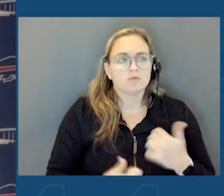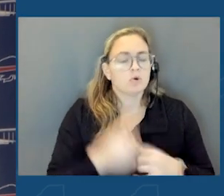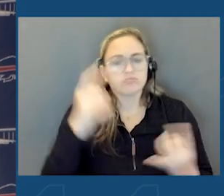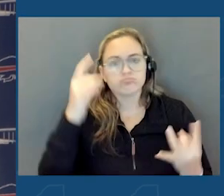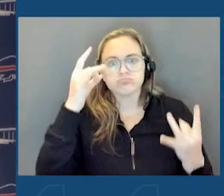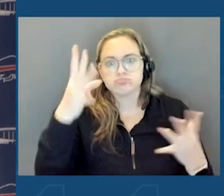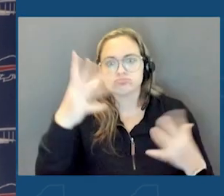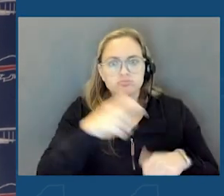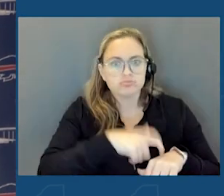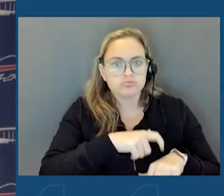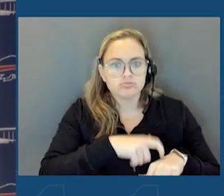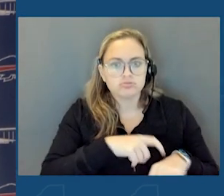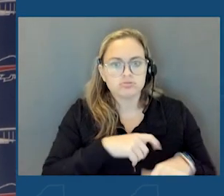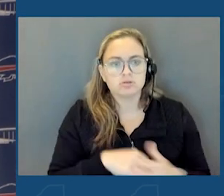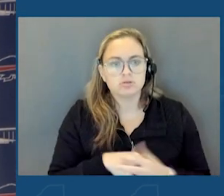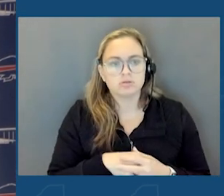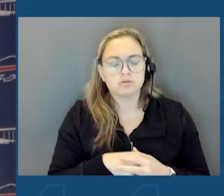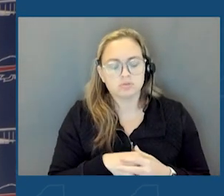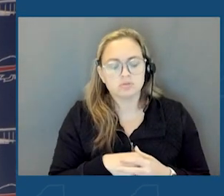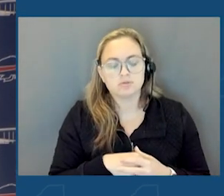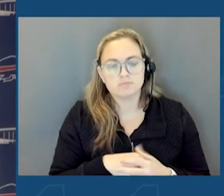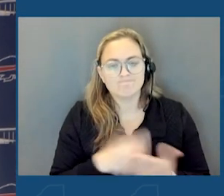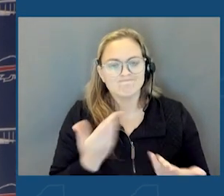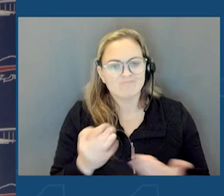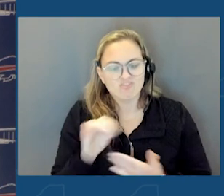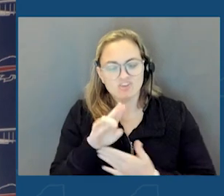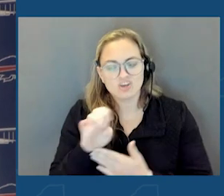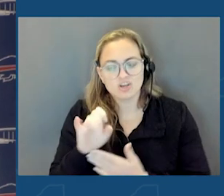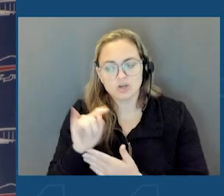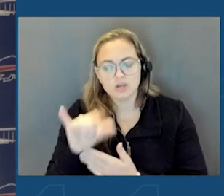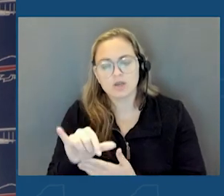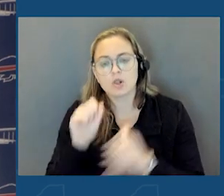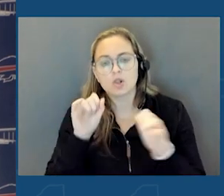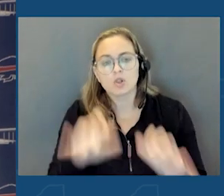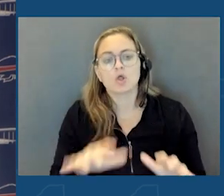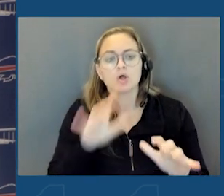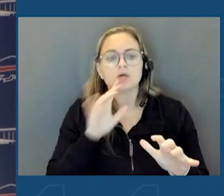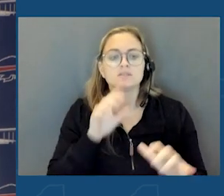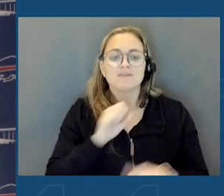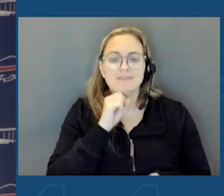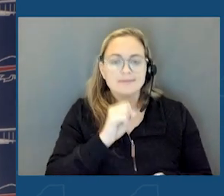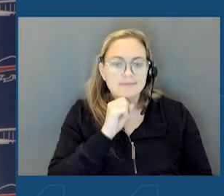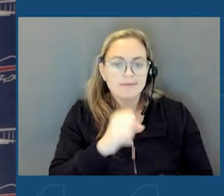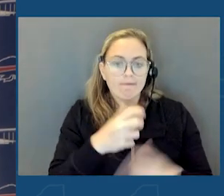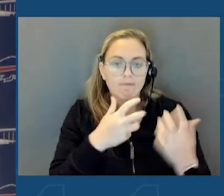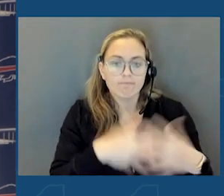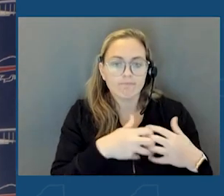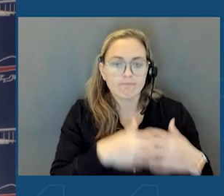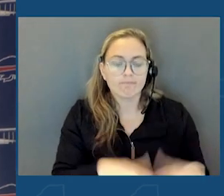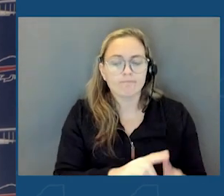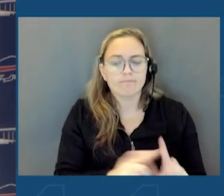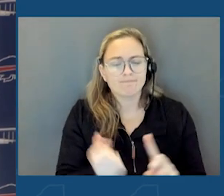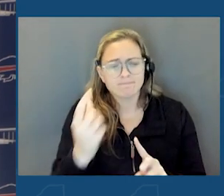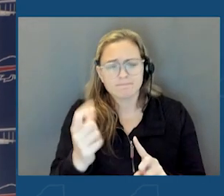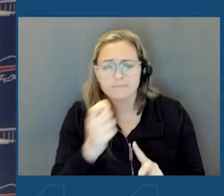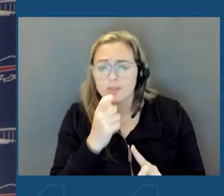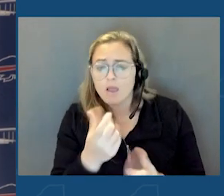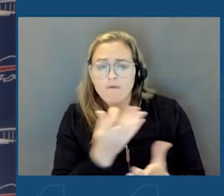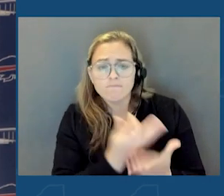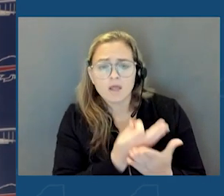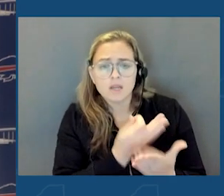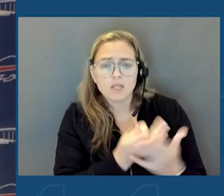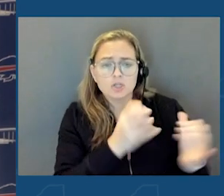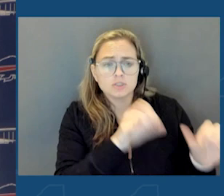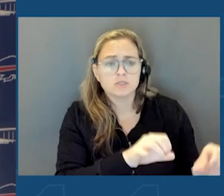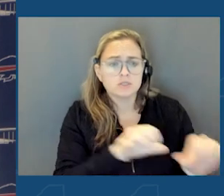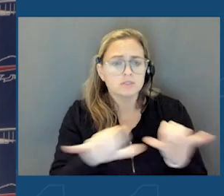times in the period of Erie County, which was the loss of Bethlehem Steel. And while it might not have been financially the same as the loss